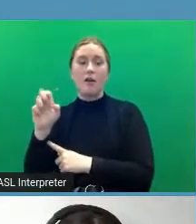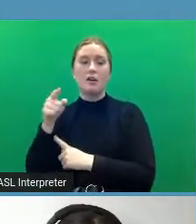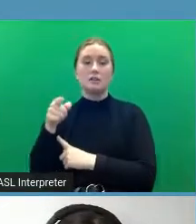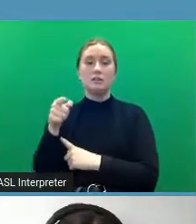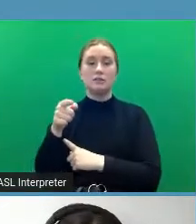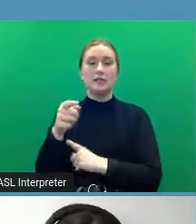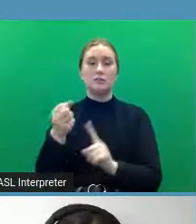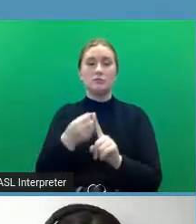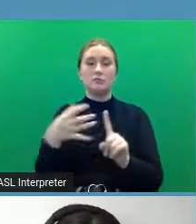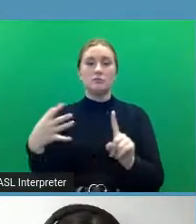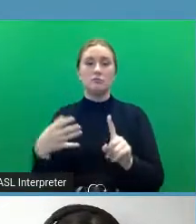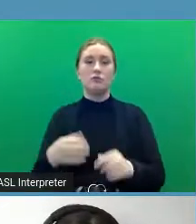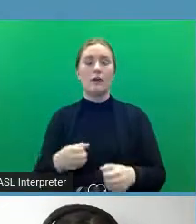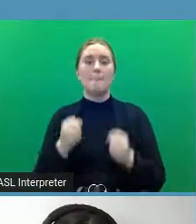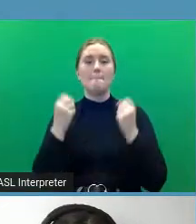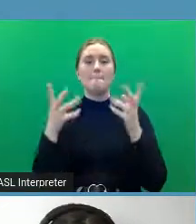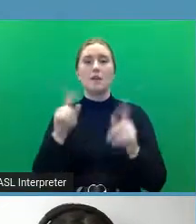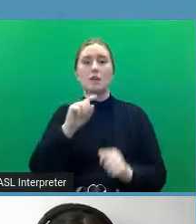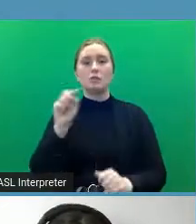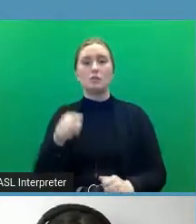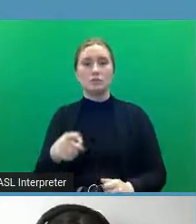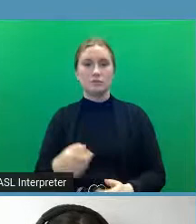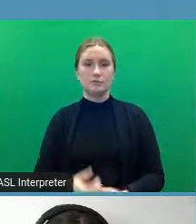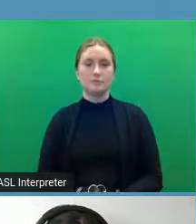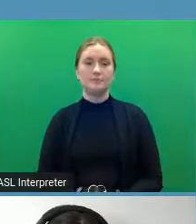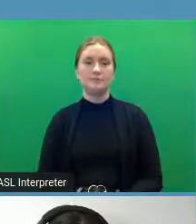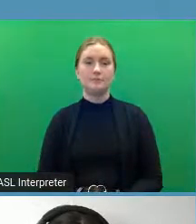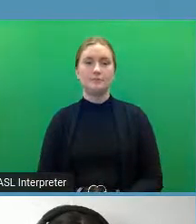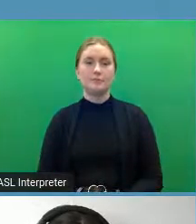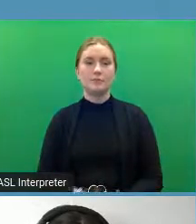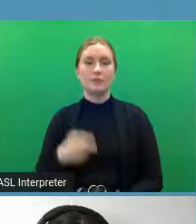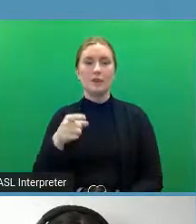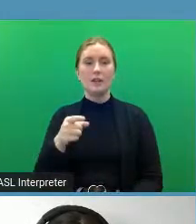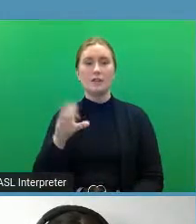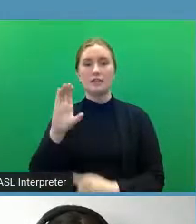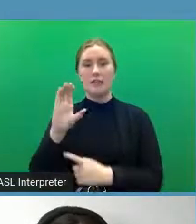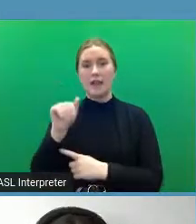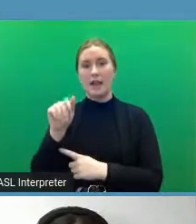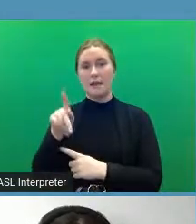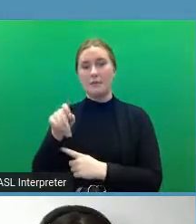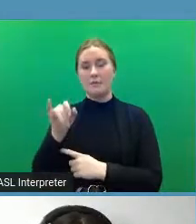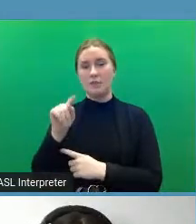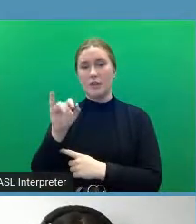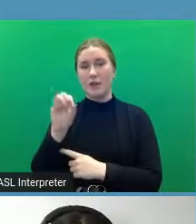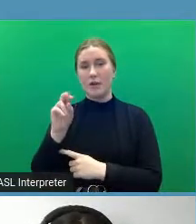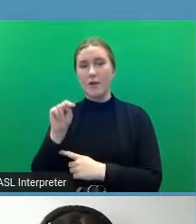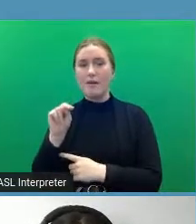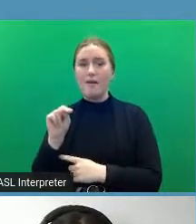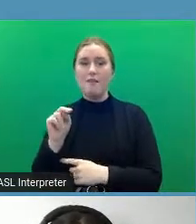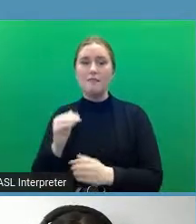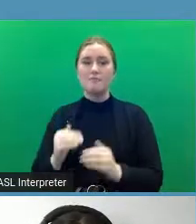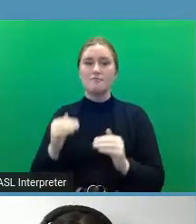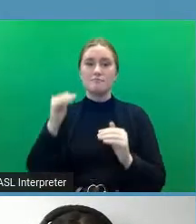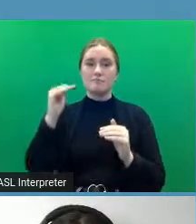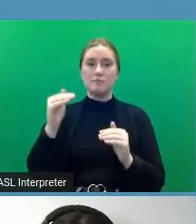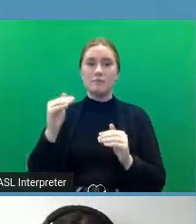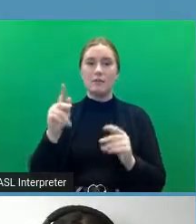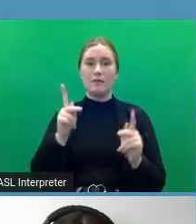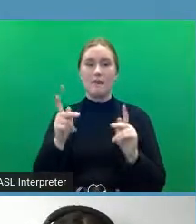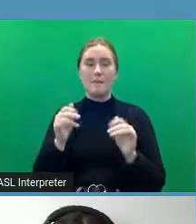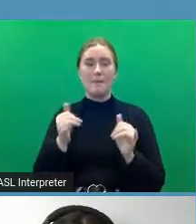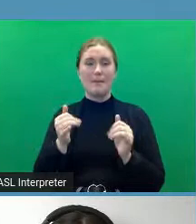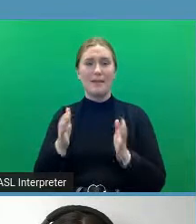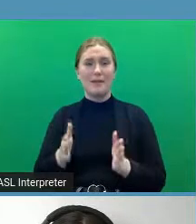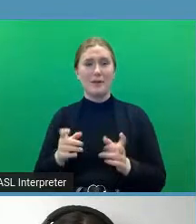few driving questions." This caption is just above all of the player controls. And so on the far